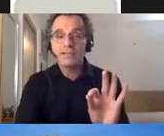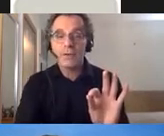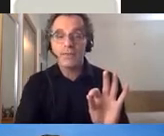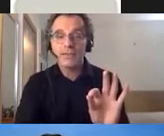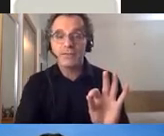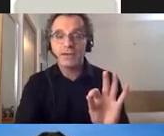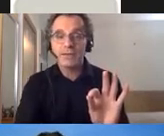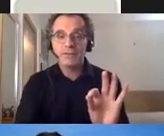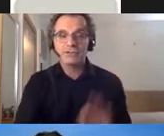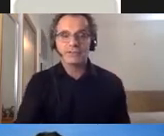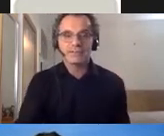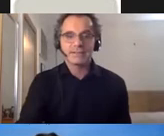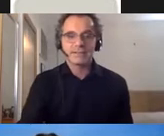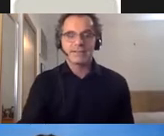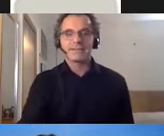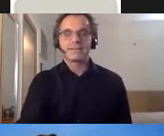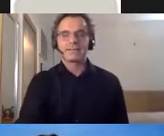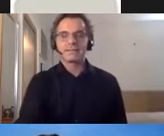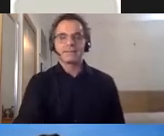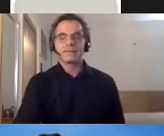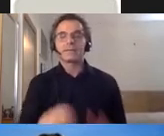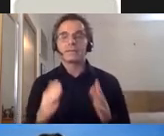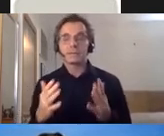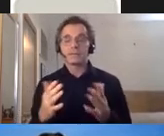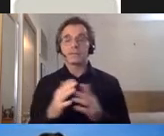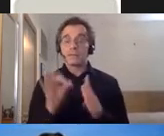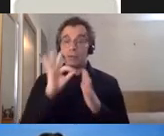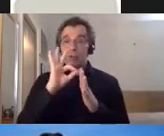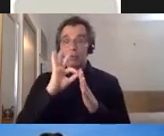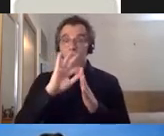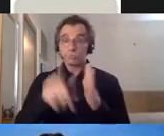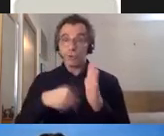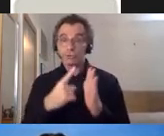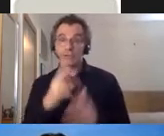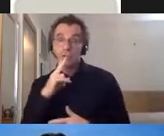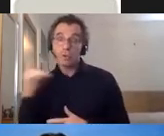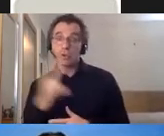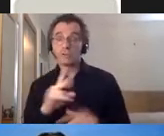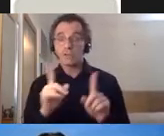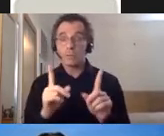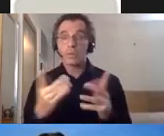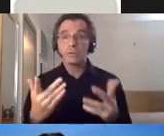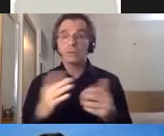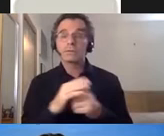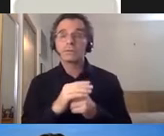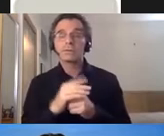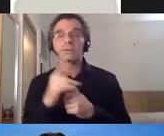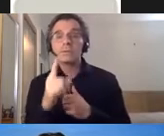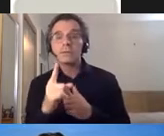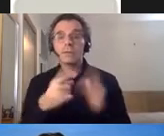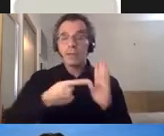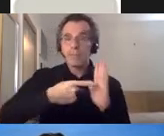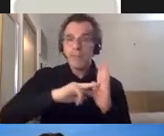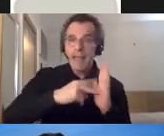go slower? Thank you very much. Yeah, so the project looked at the effectiveness of accessibility plans in